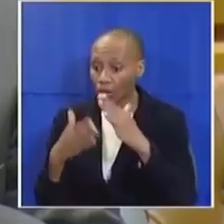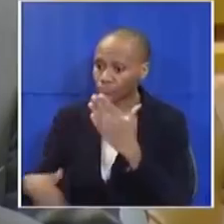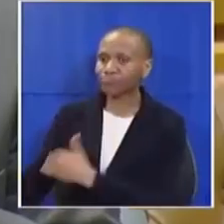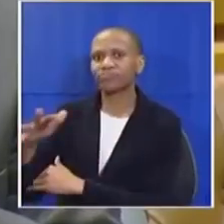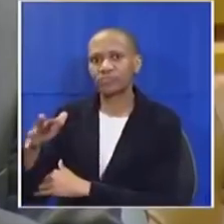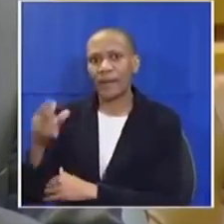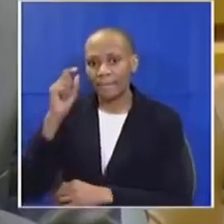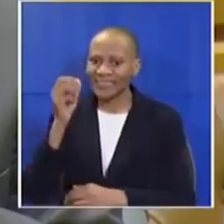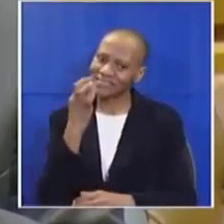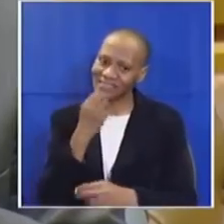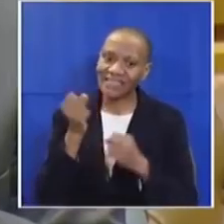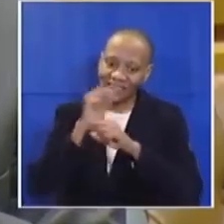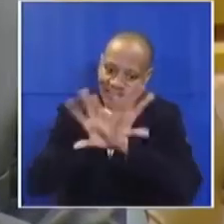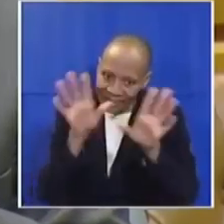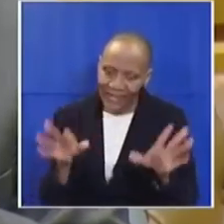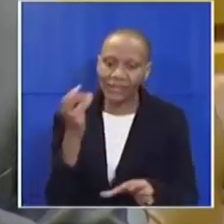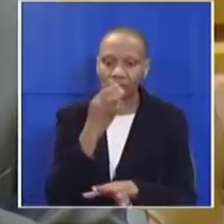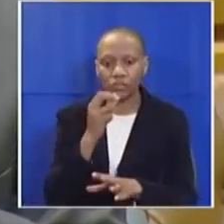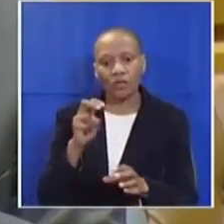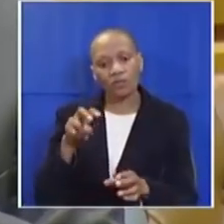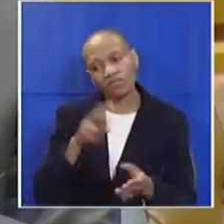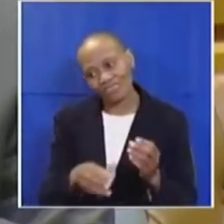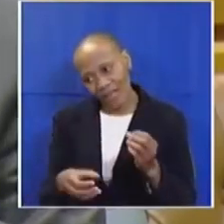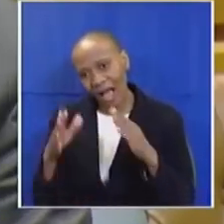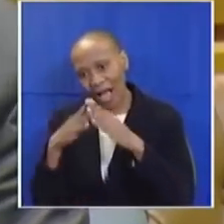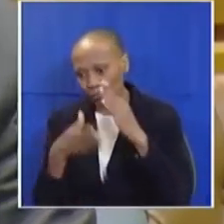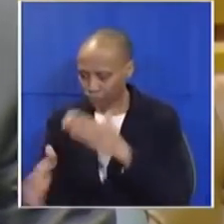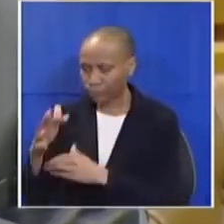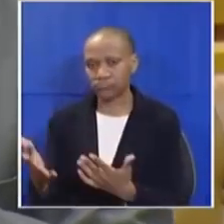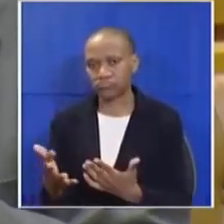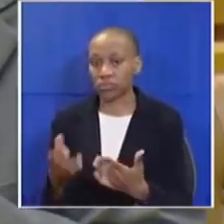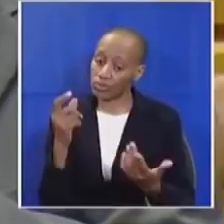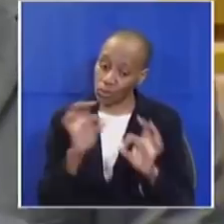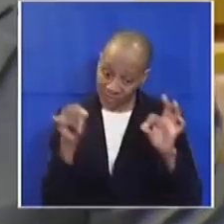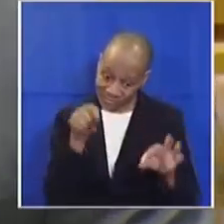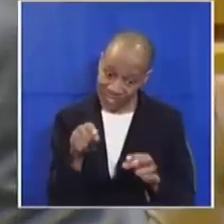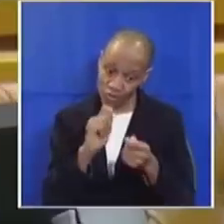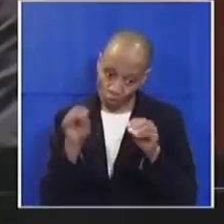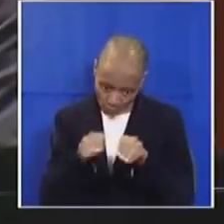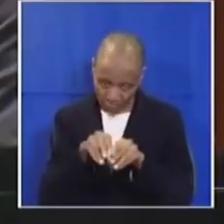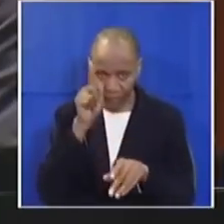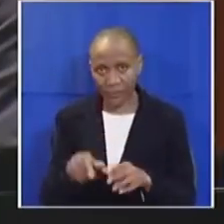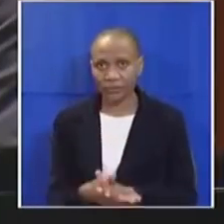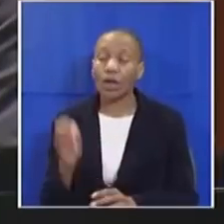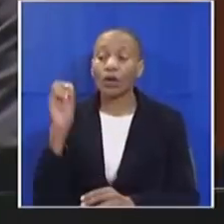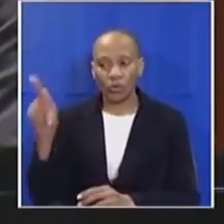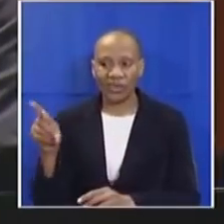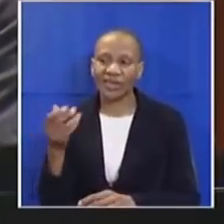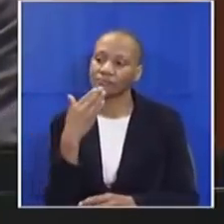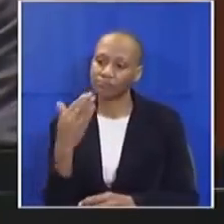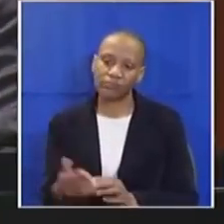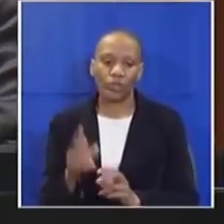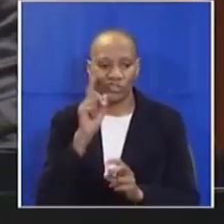House, not to leave the podium. So the terminology must be corrected. Thank you. Okay, thank you very much. We'll check on that